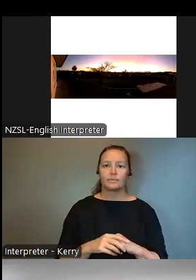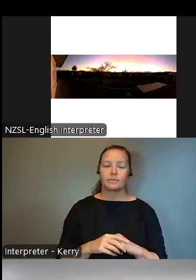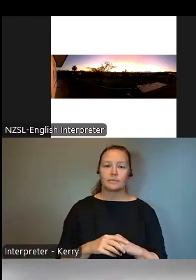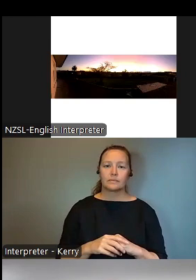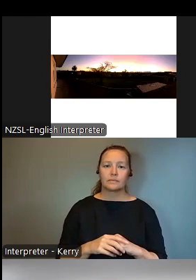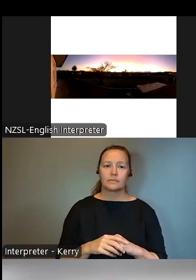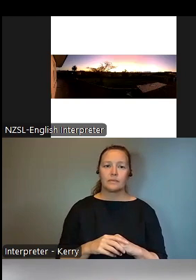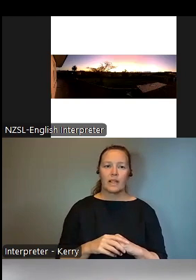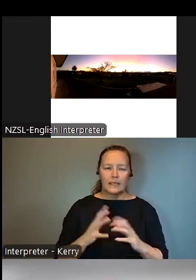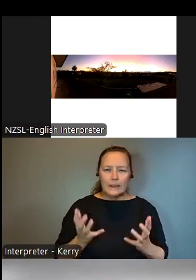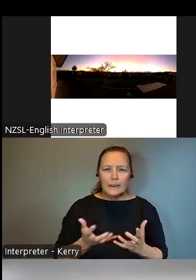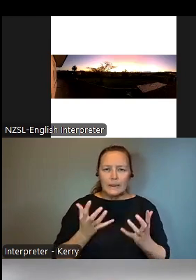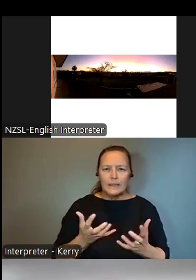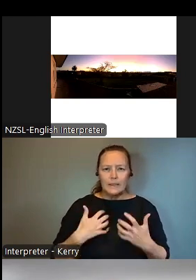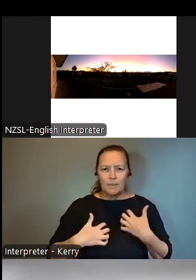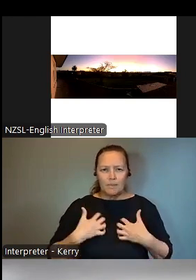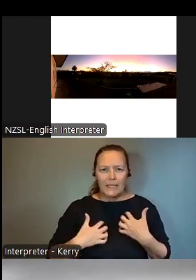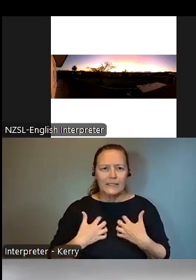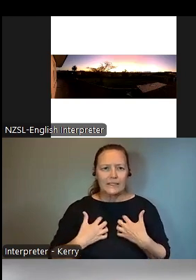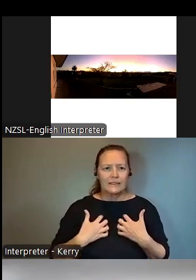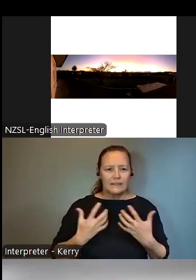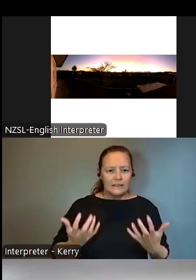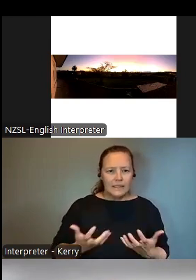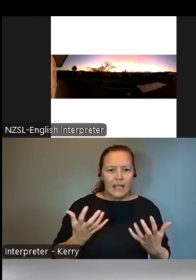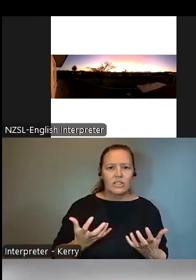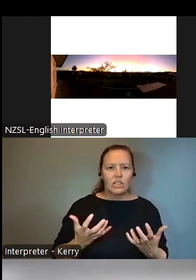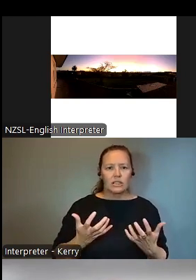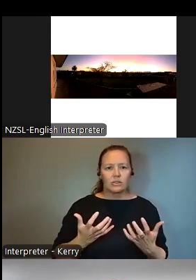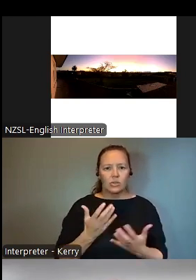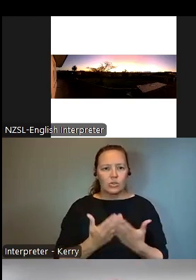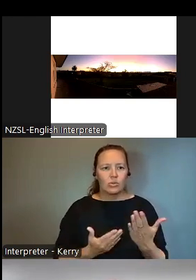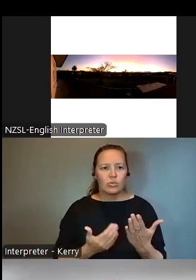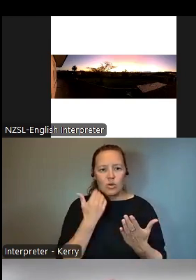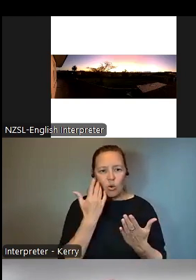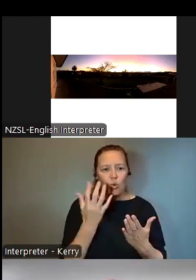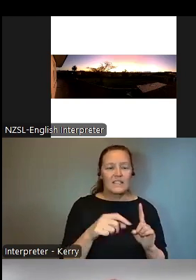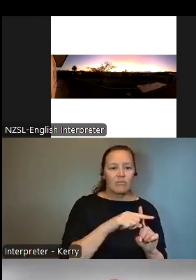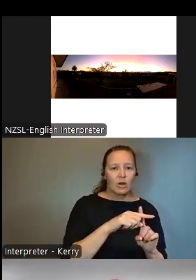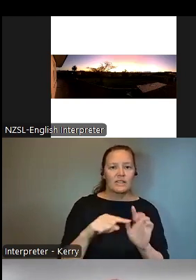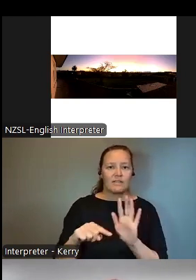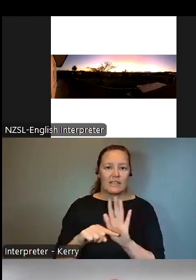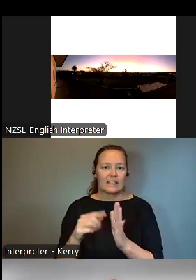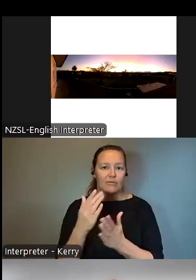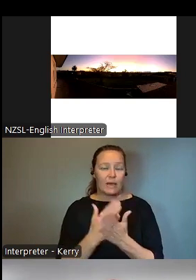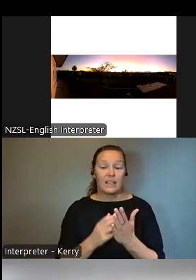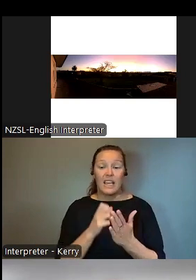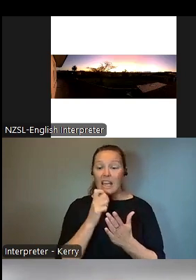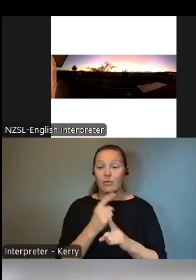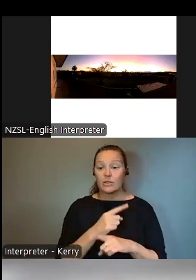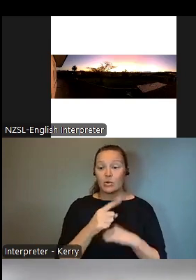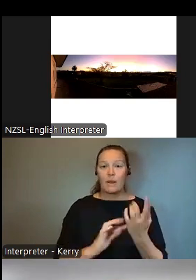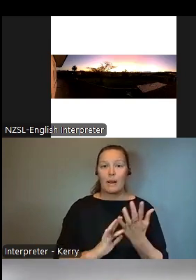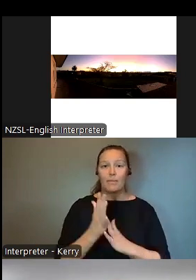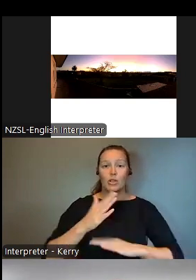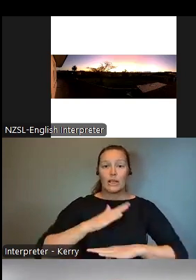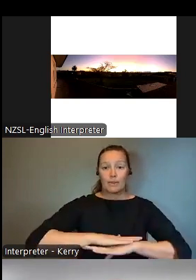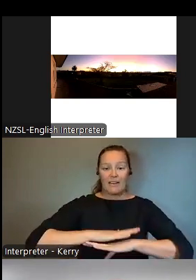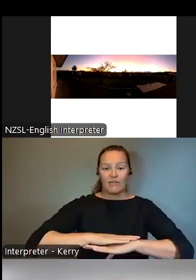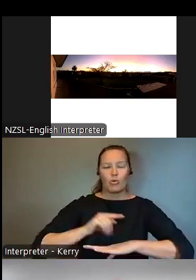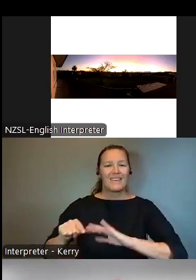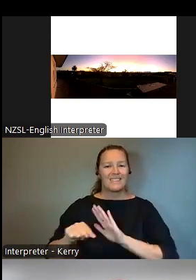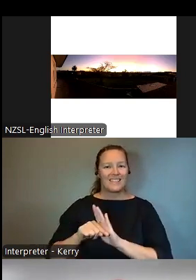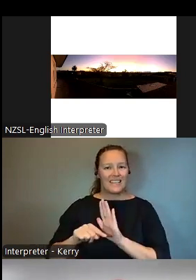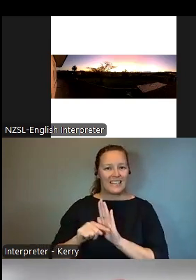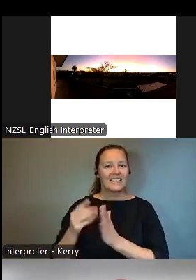compelling, charging, energizing stories have both a positive and a negative component. If the burning platform is the negative